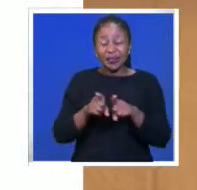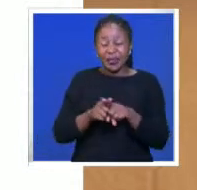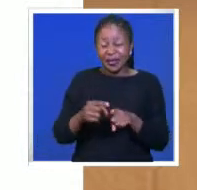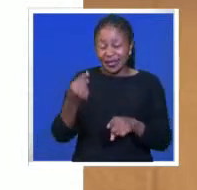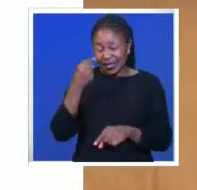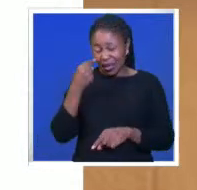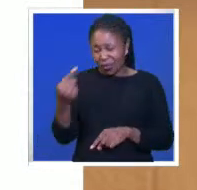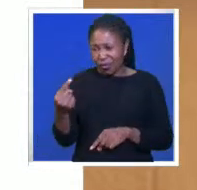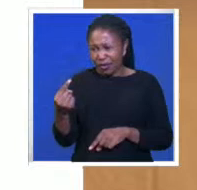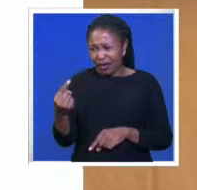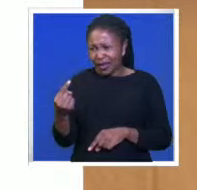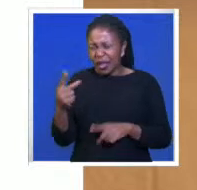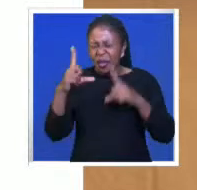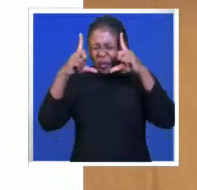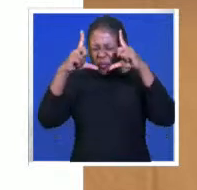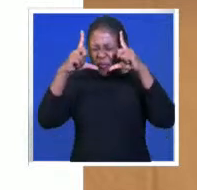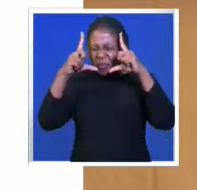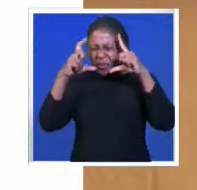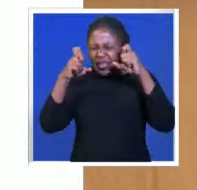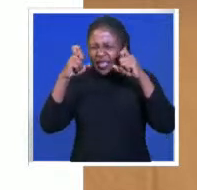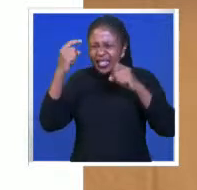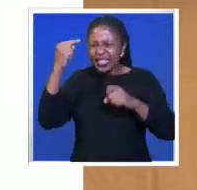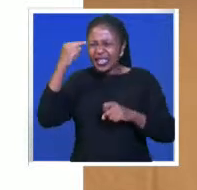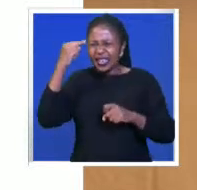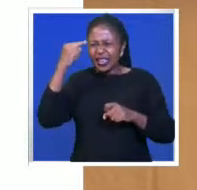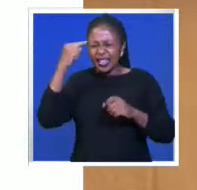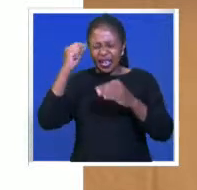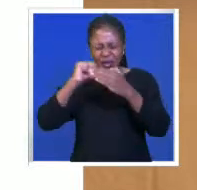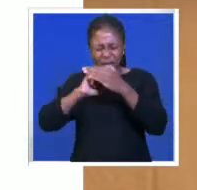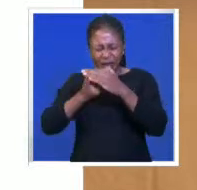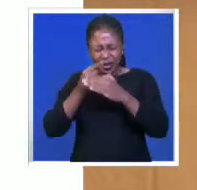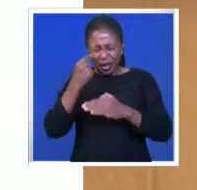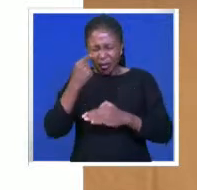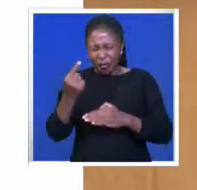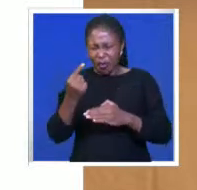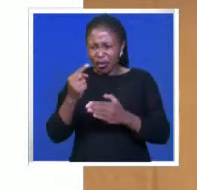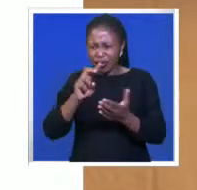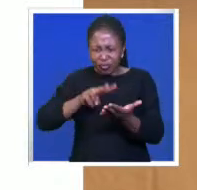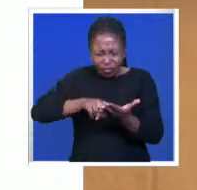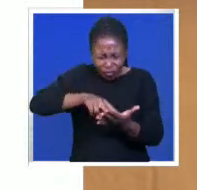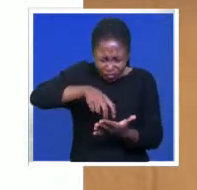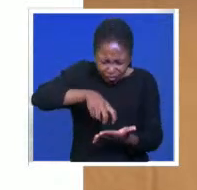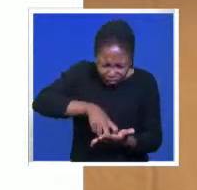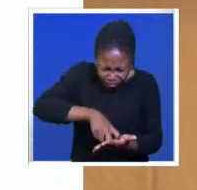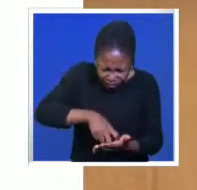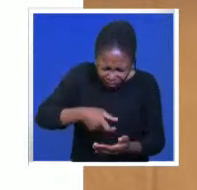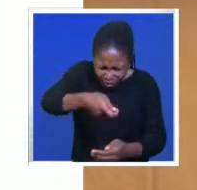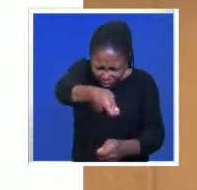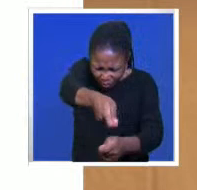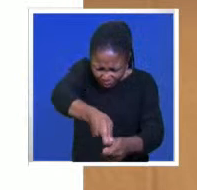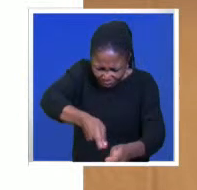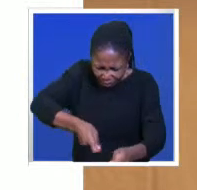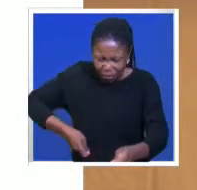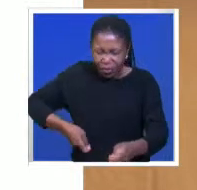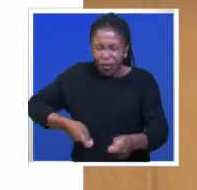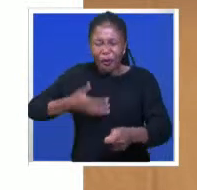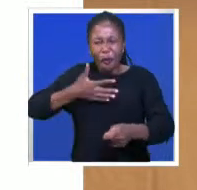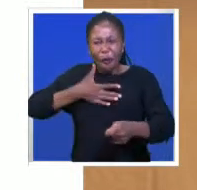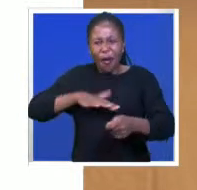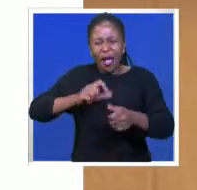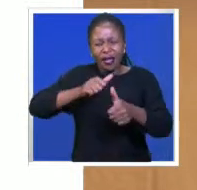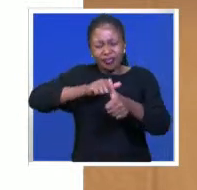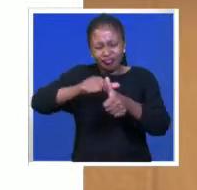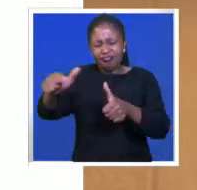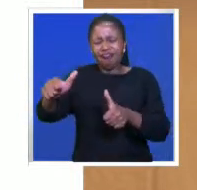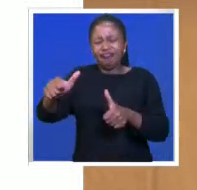dear, there is so much which is in there. What is the effect? This is Dante's action plan to escape, my dear Lena. So